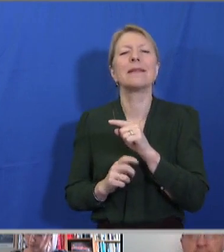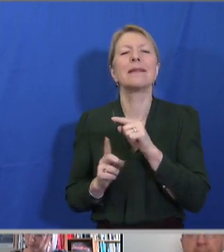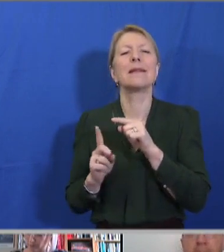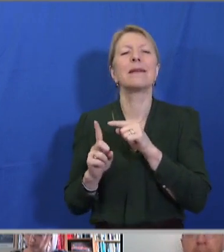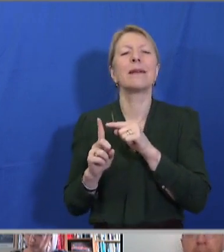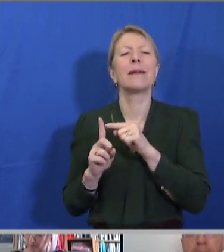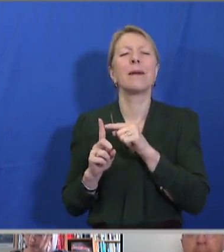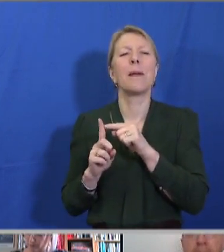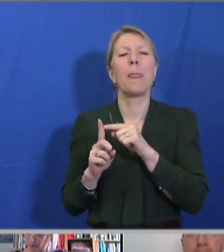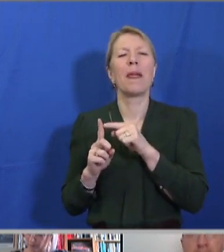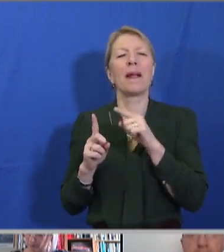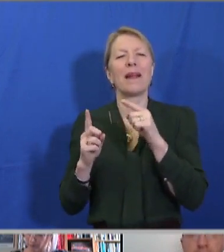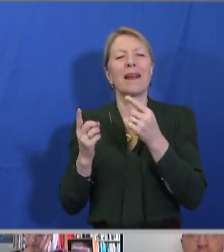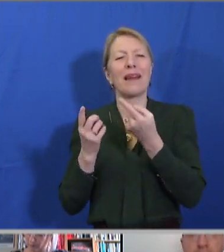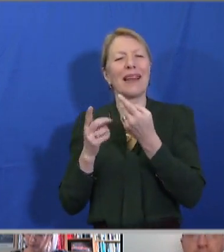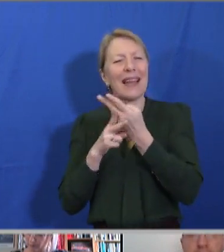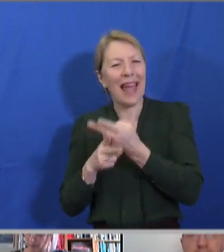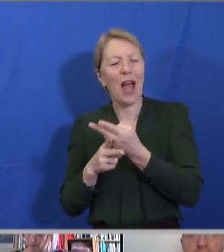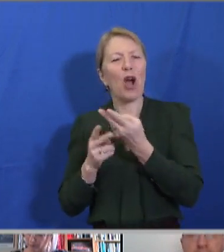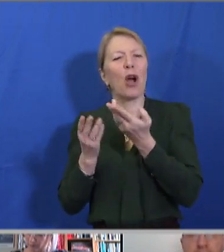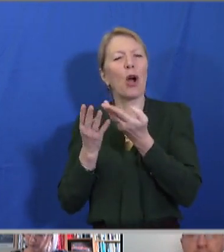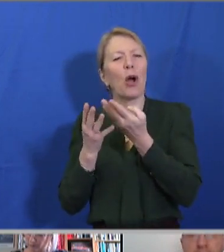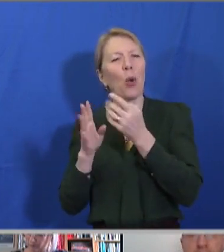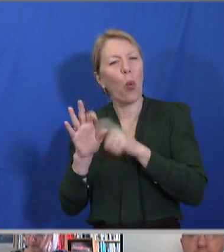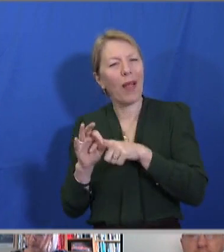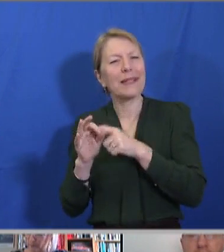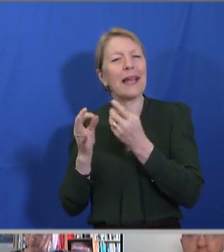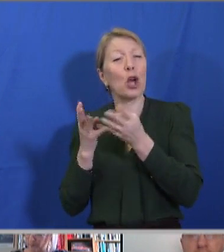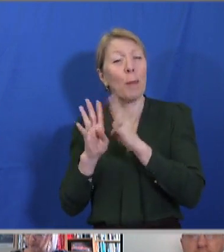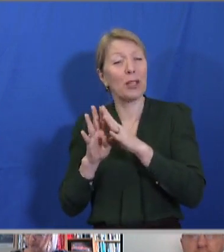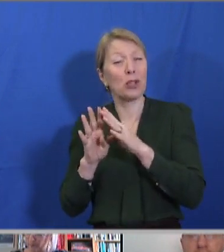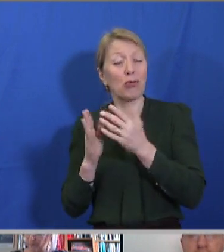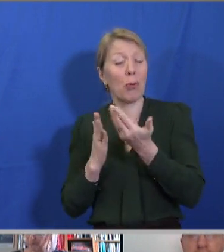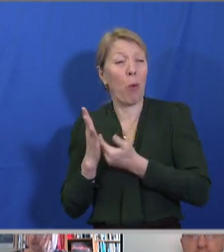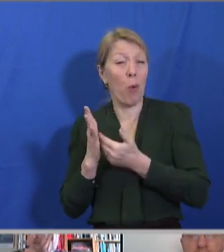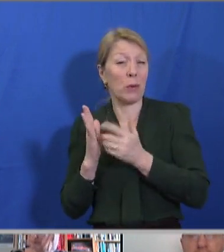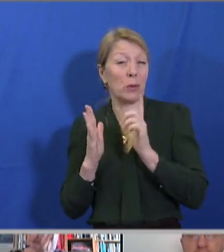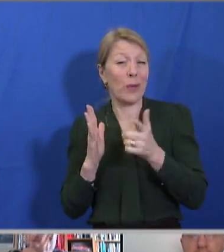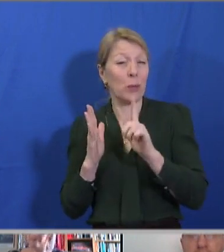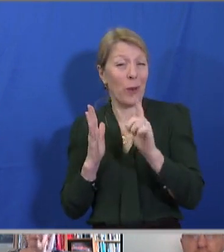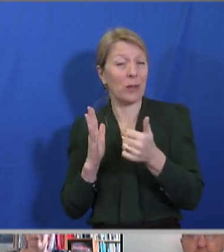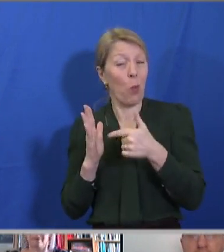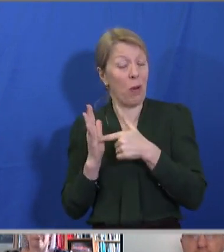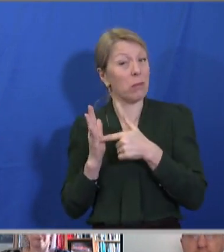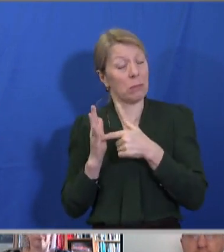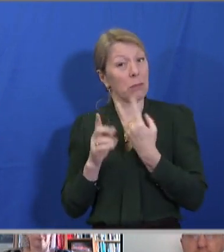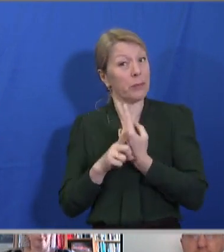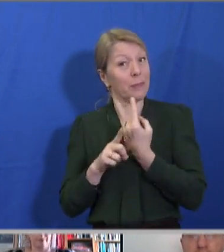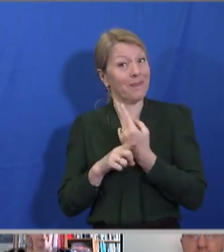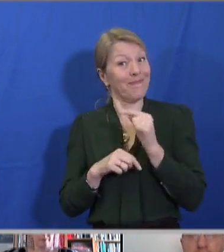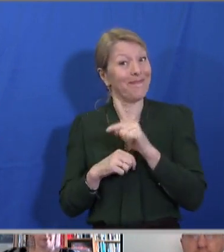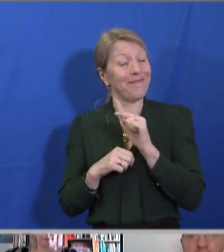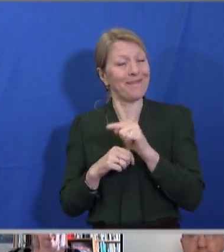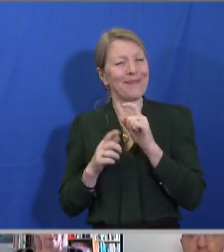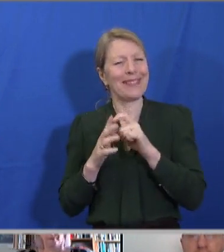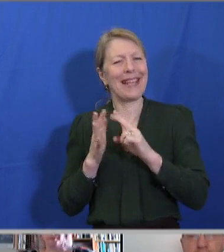Care and Quality Commission in England published a report in March 2021, which highlighted a number of concerns in relation to DNS CPR. They found